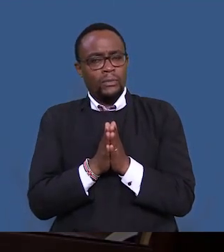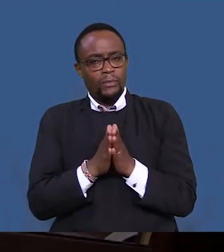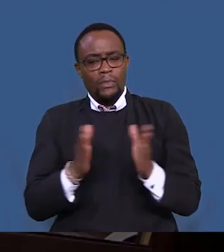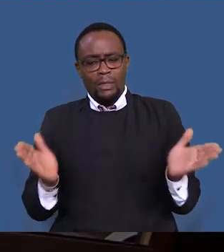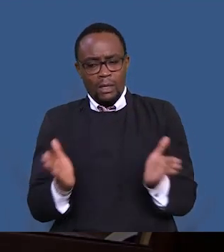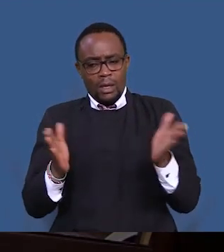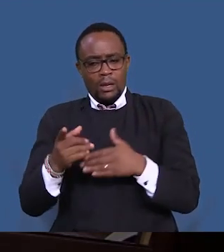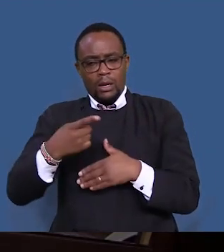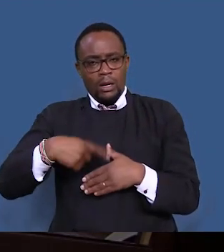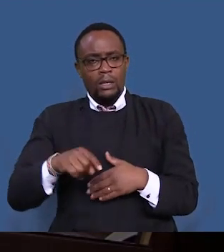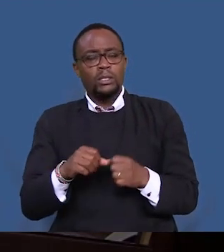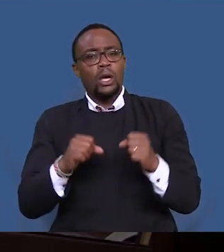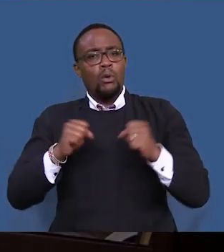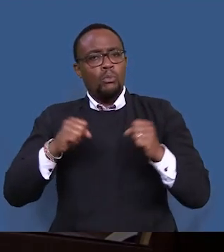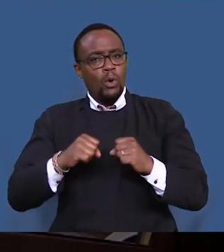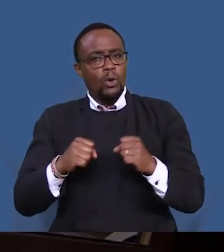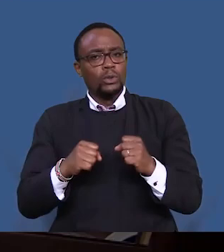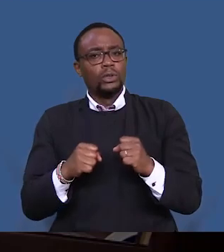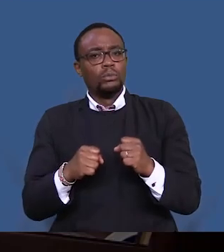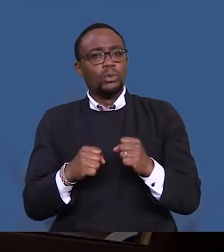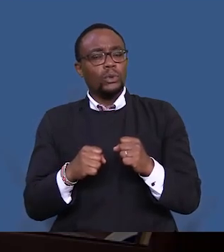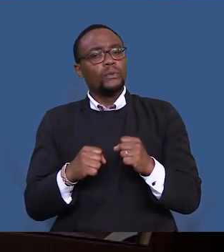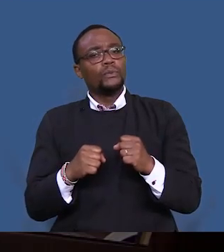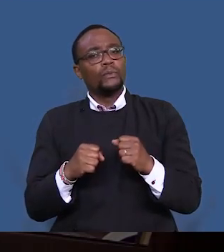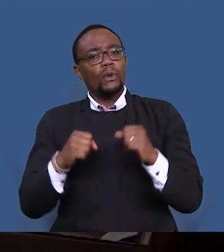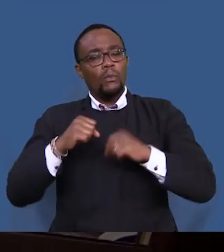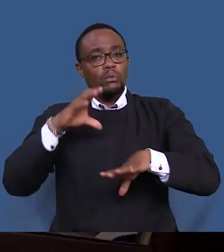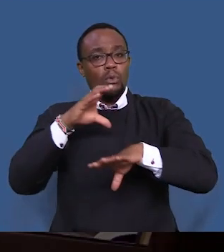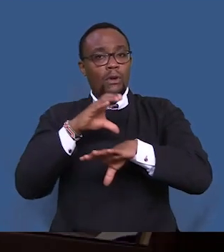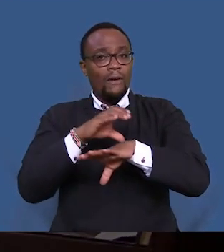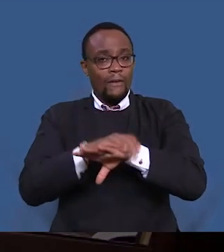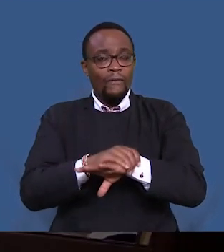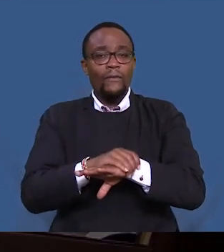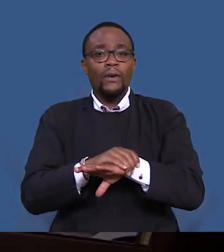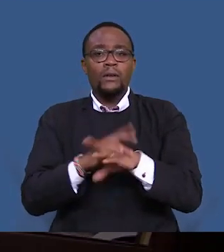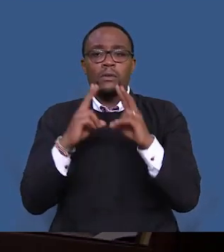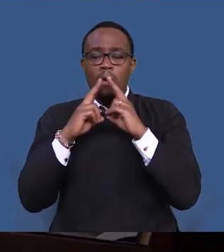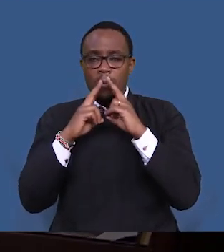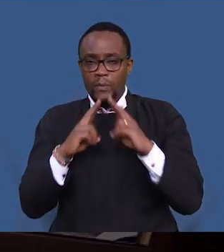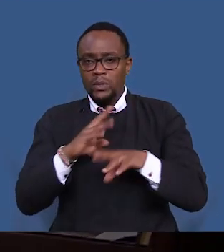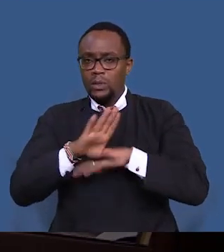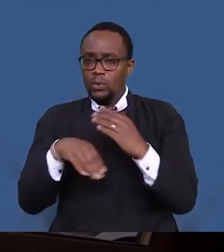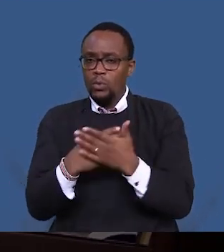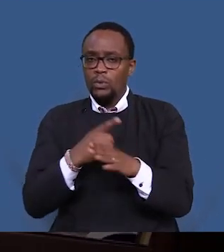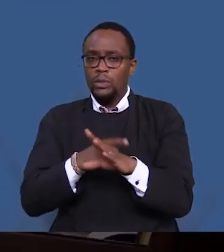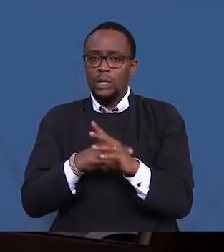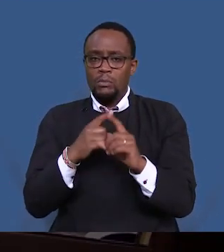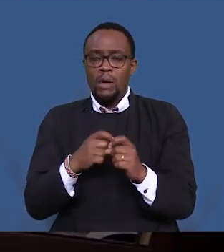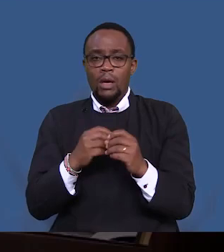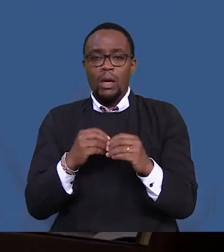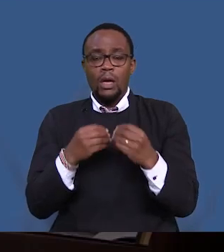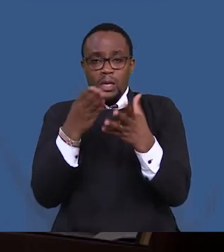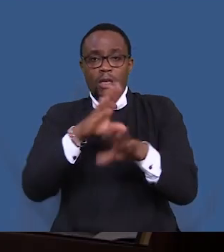and guide, we may surpass through this temporal, that we finally lose not the things eternal. Grant this, O